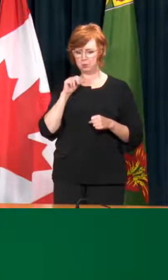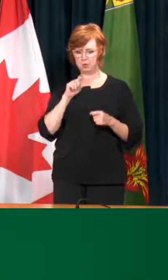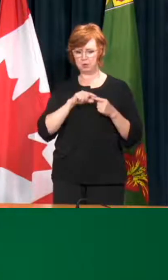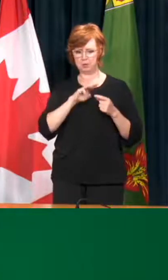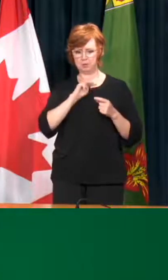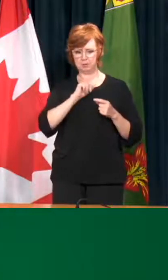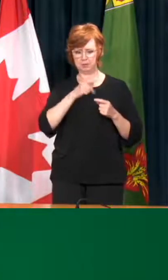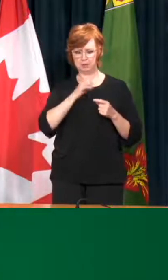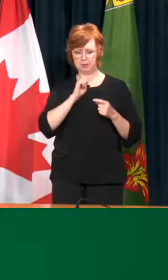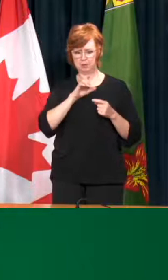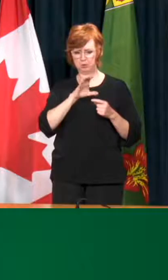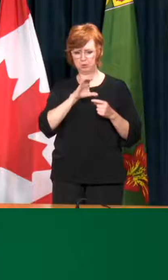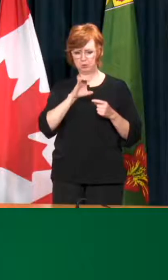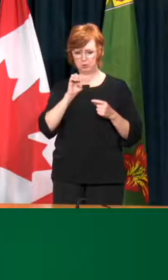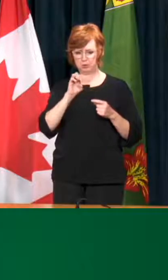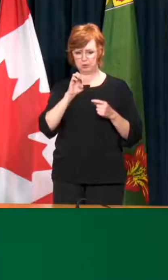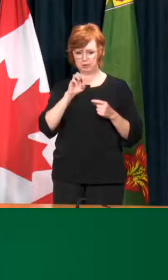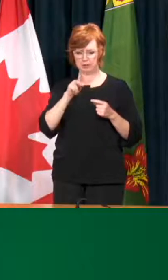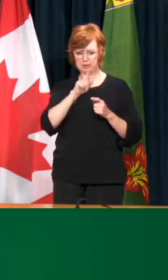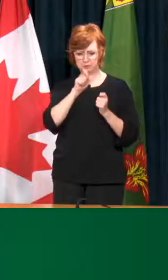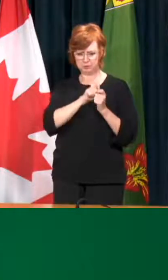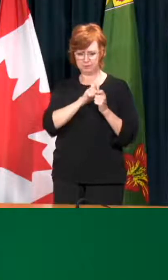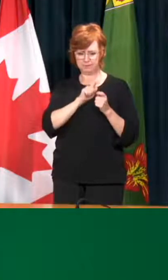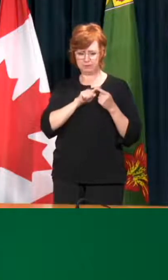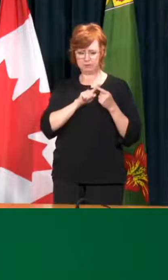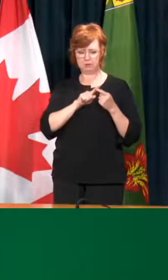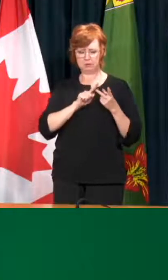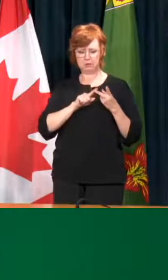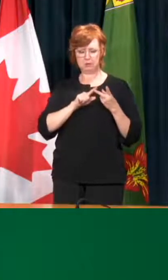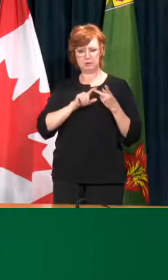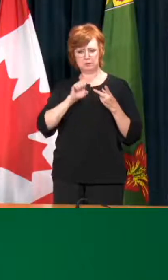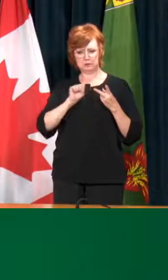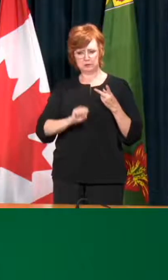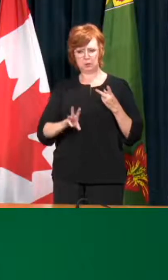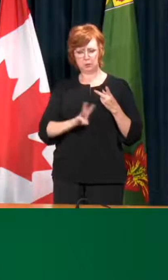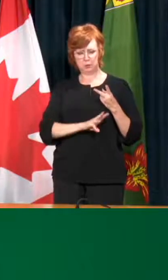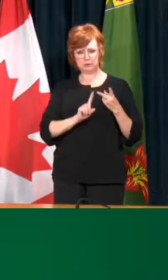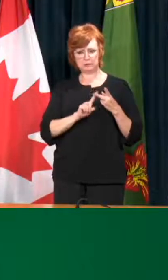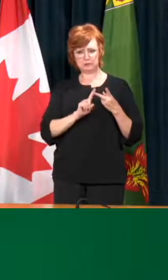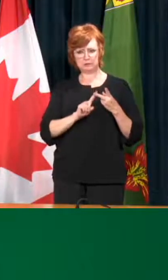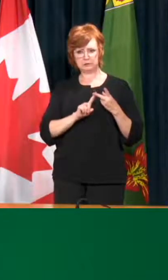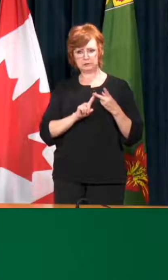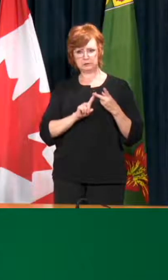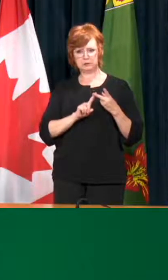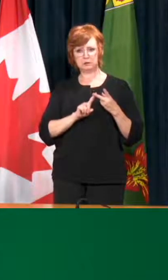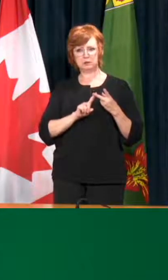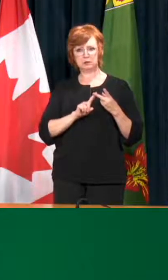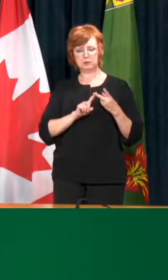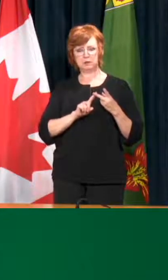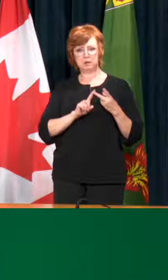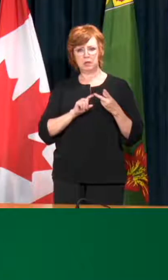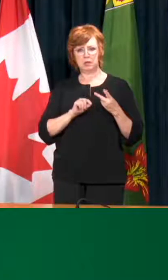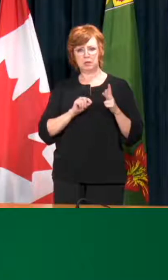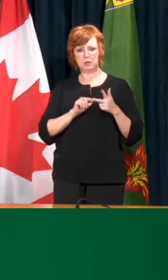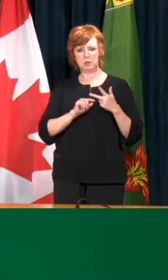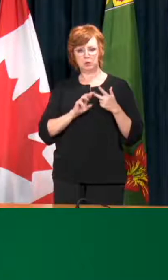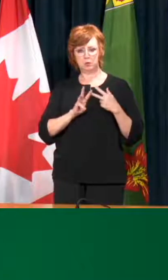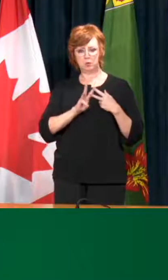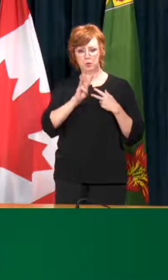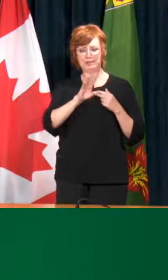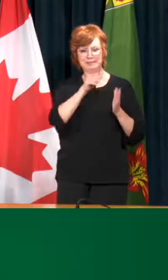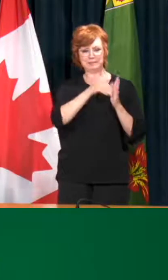the southwest and west central parts of the province. But as we investigate further, we can provide further updates. But